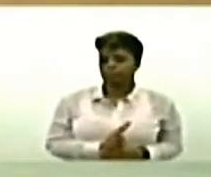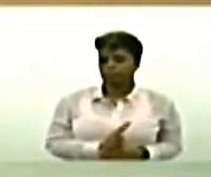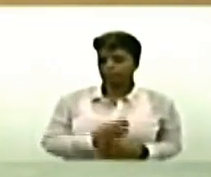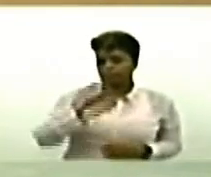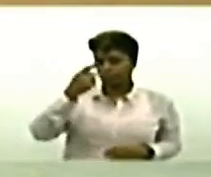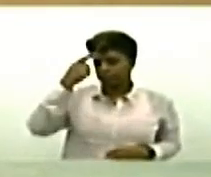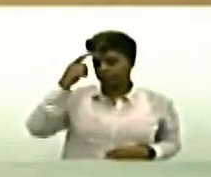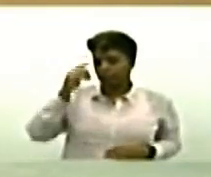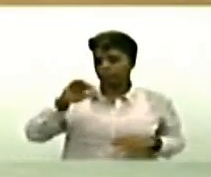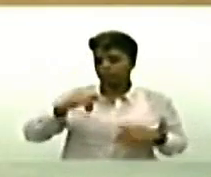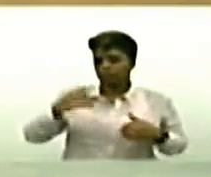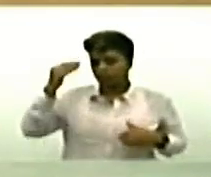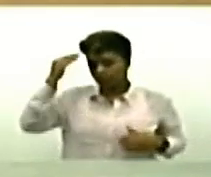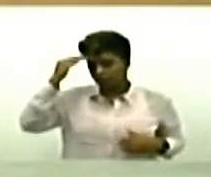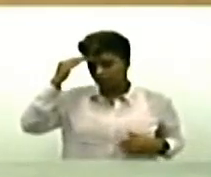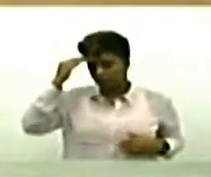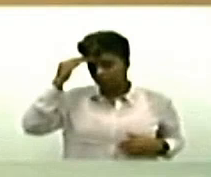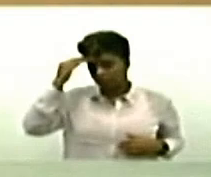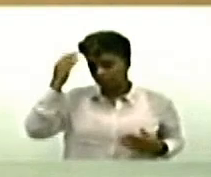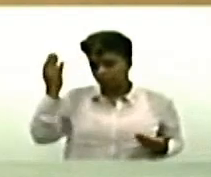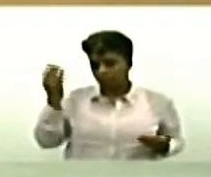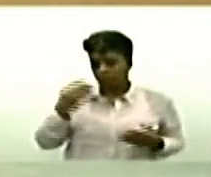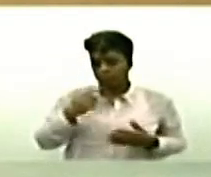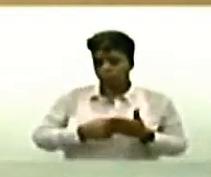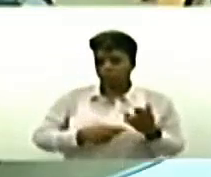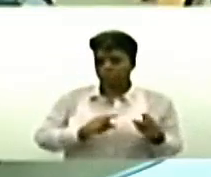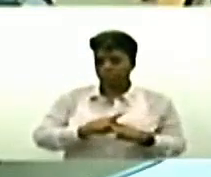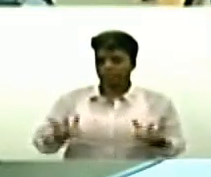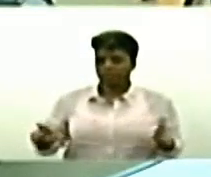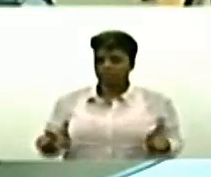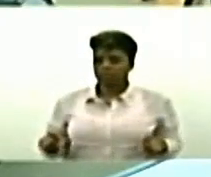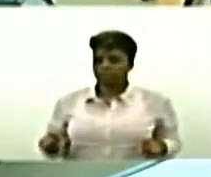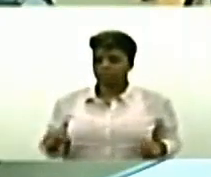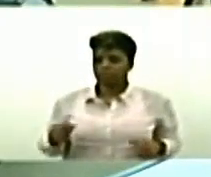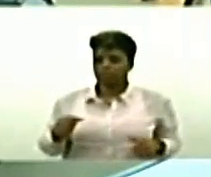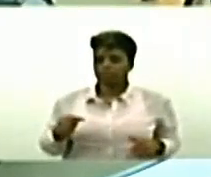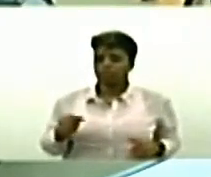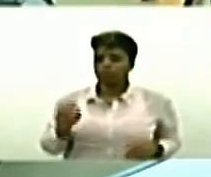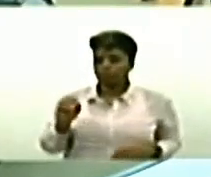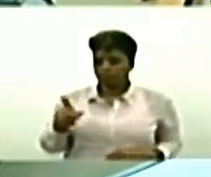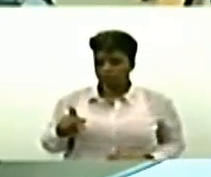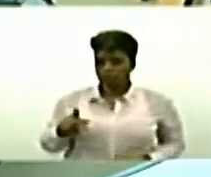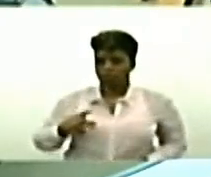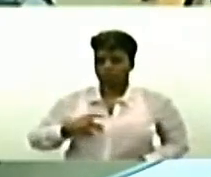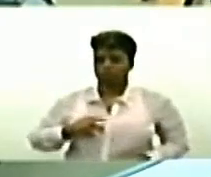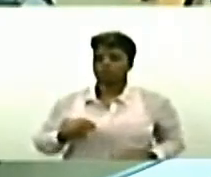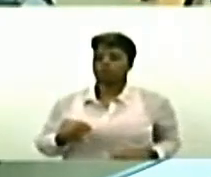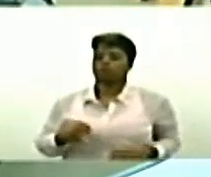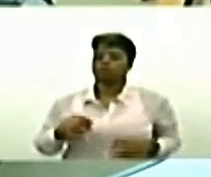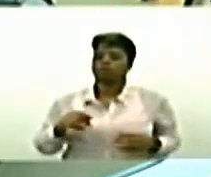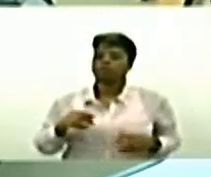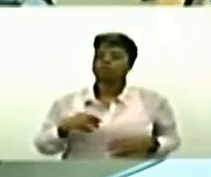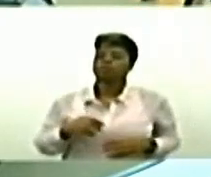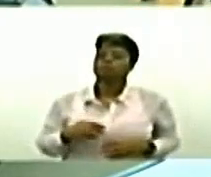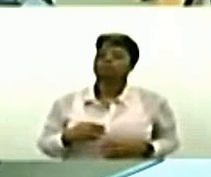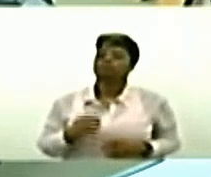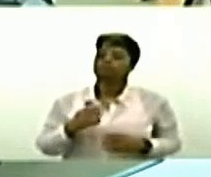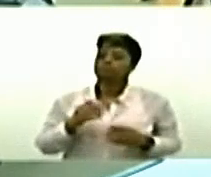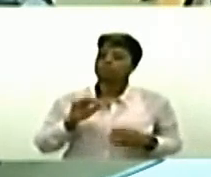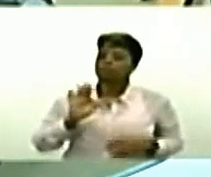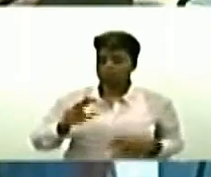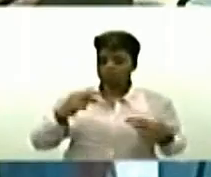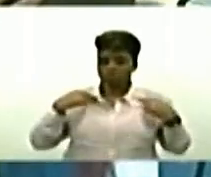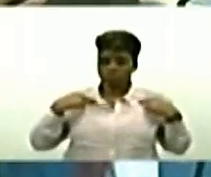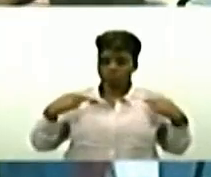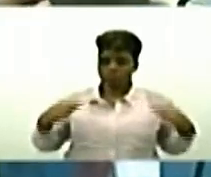yeah, how do you distinguish your role? Listen, the whole issue is that the uniform